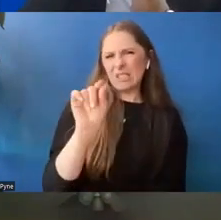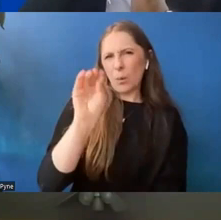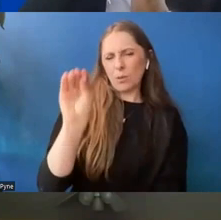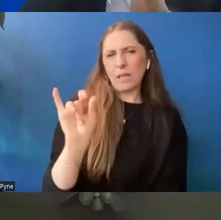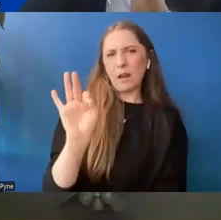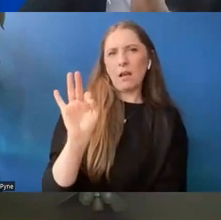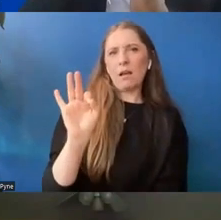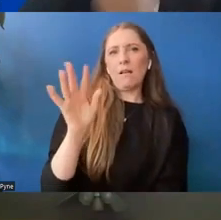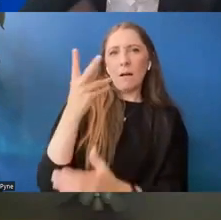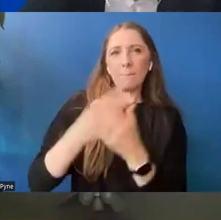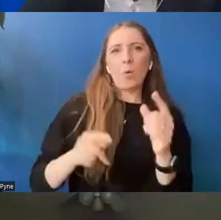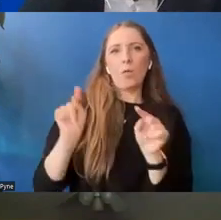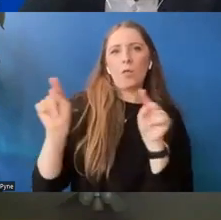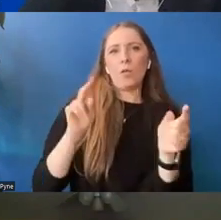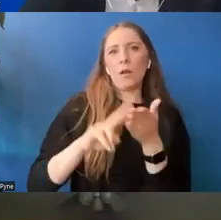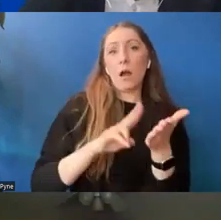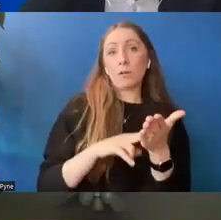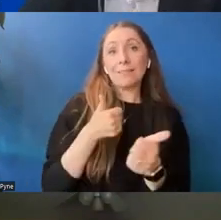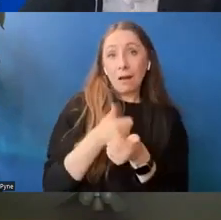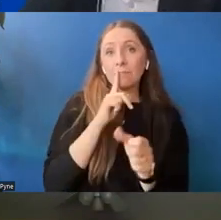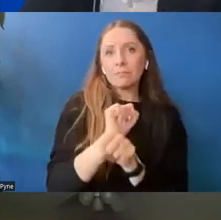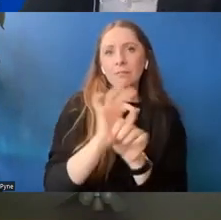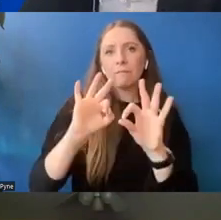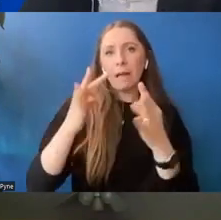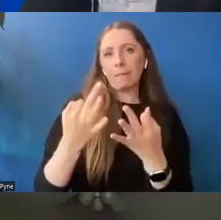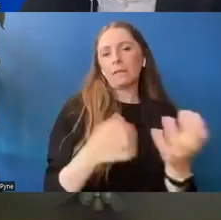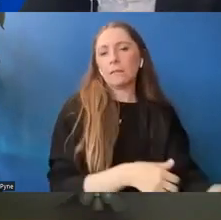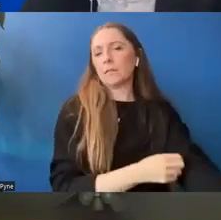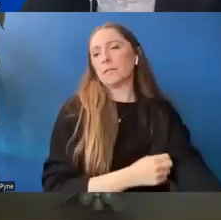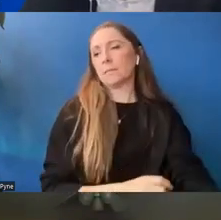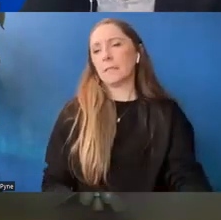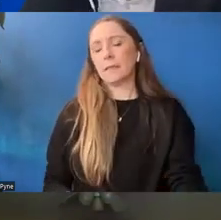of both of those contracts are family. Okay, thanks.